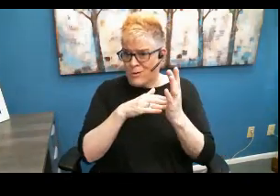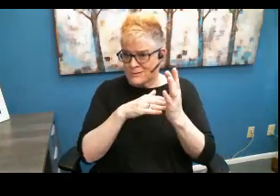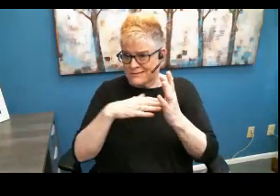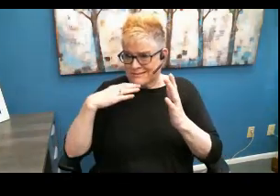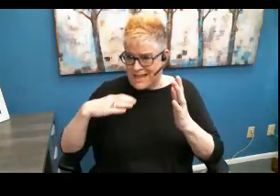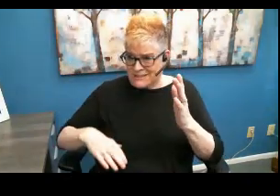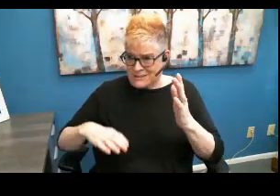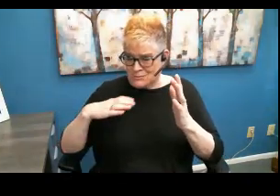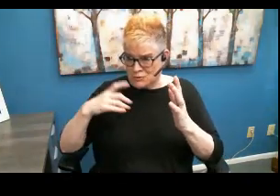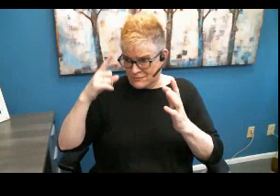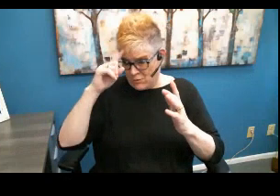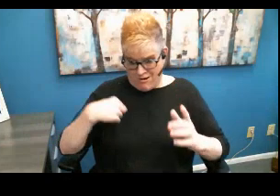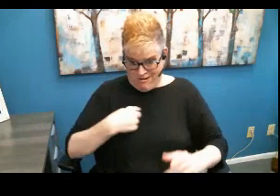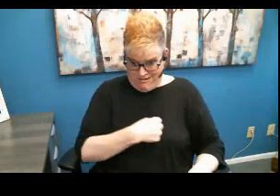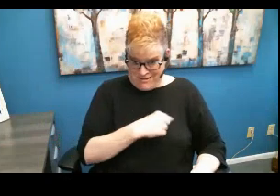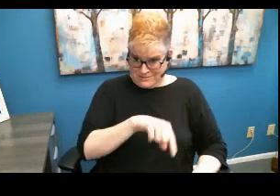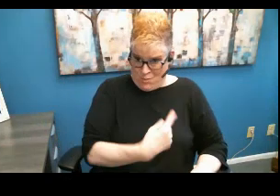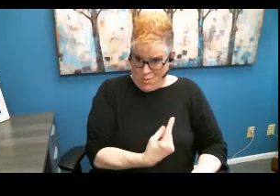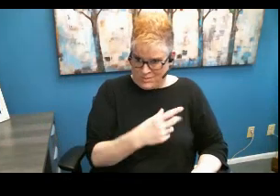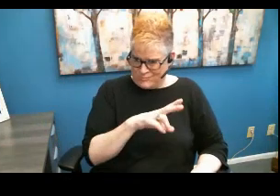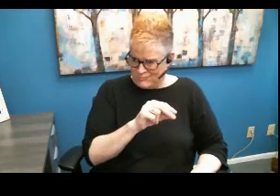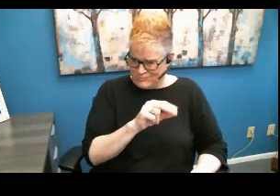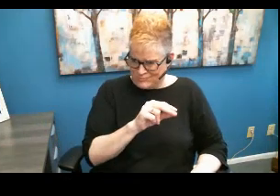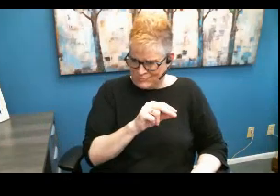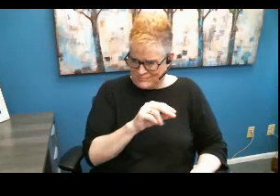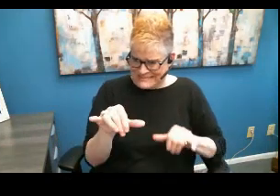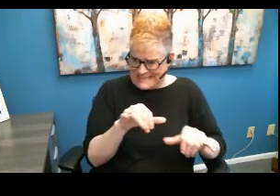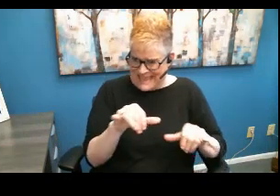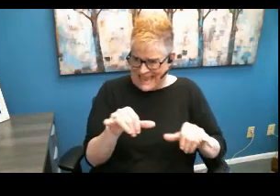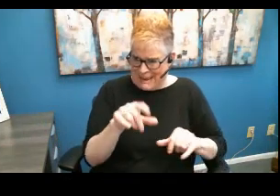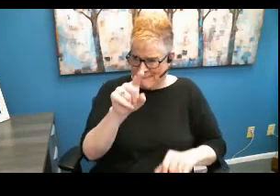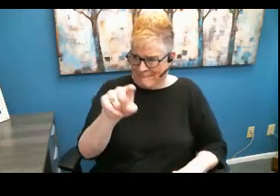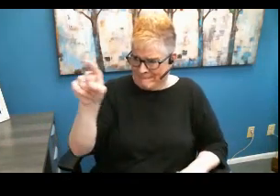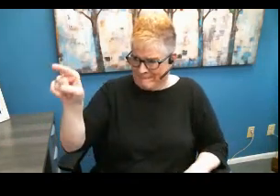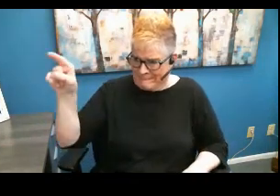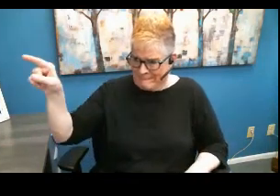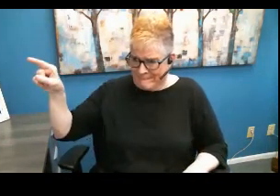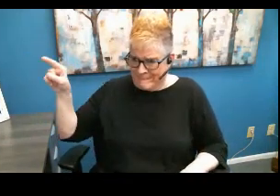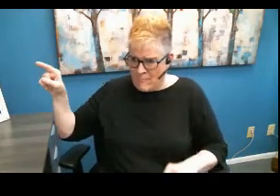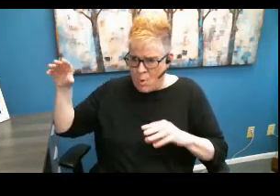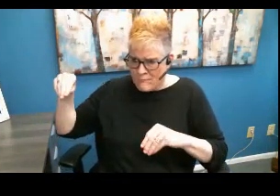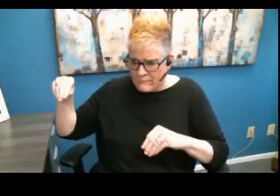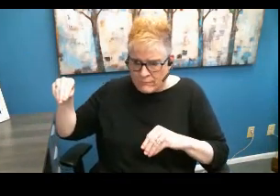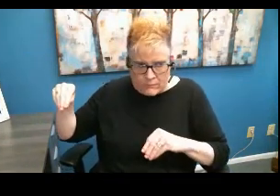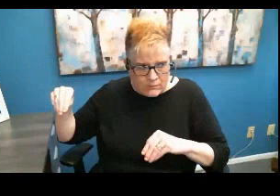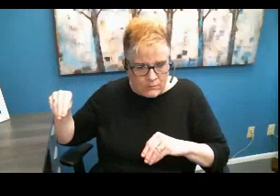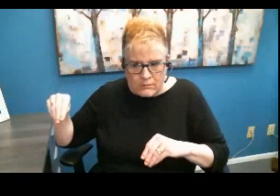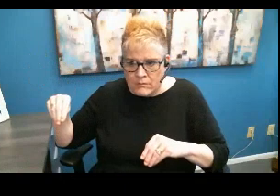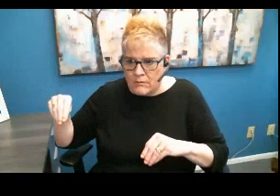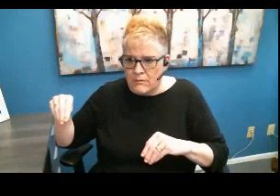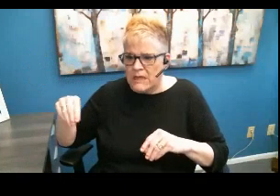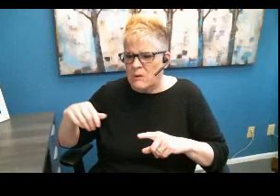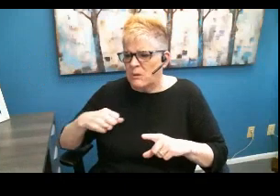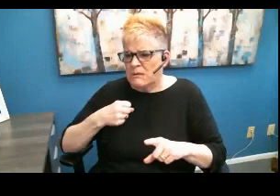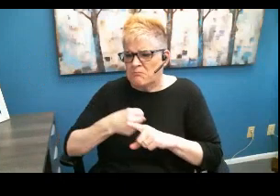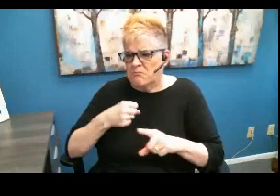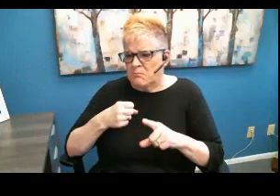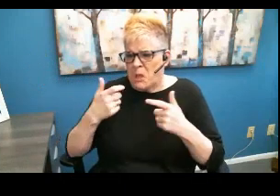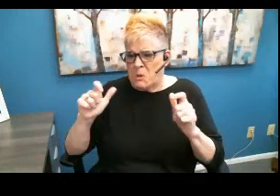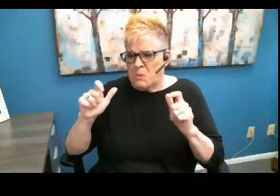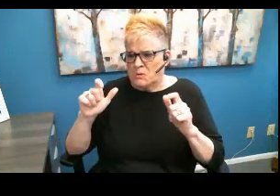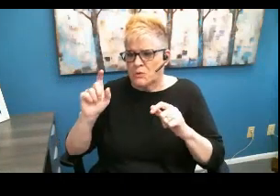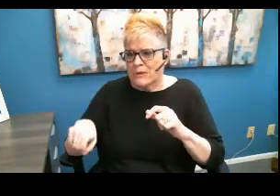just for us, but then similar of our neighboring utilities. And it would be pretty substantial. We would need